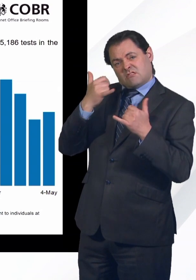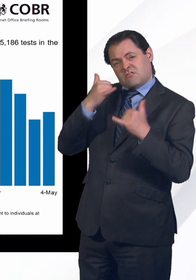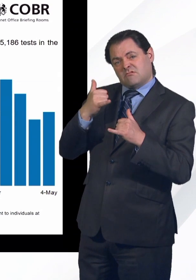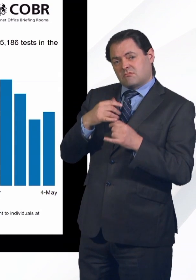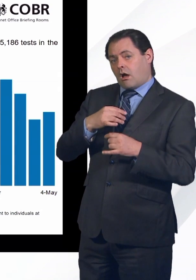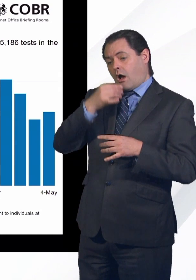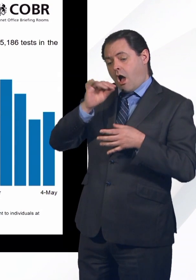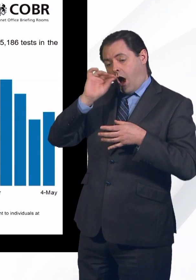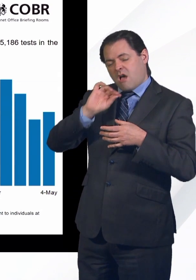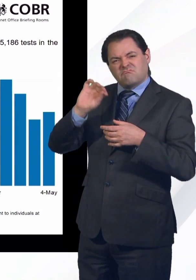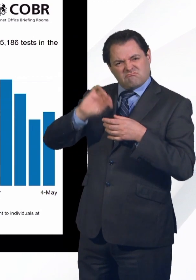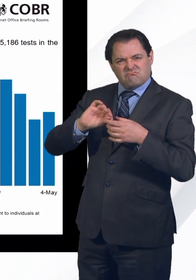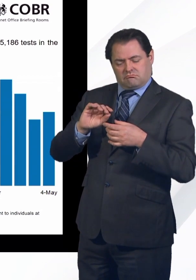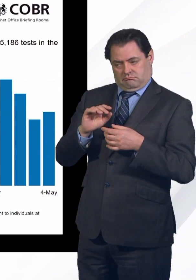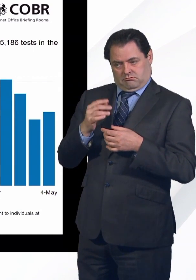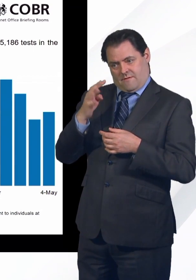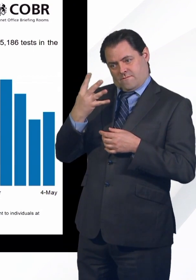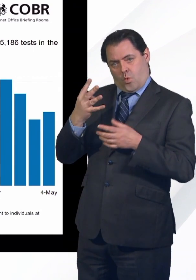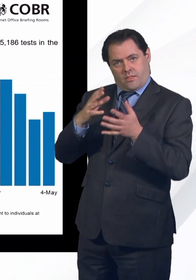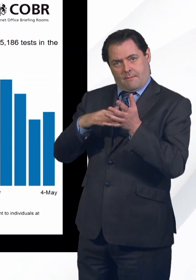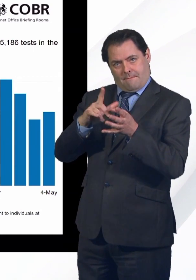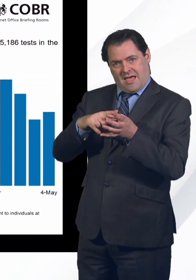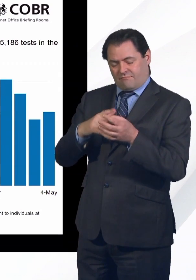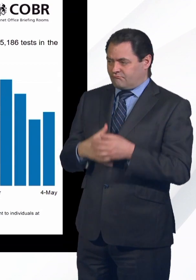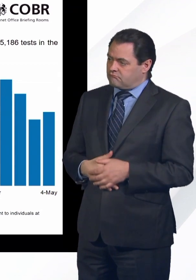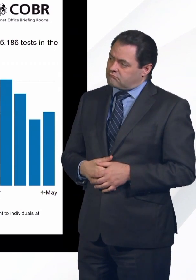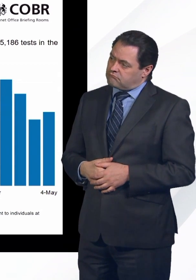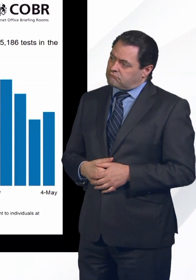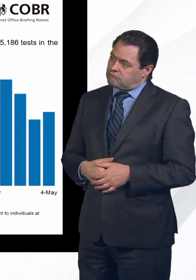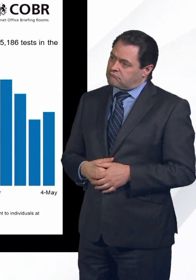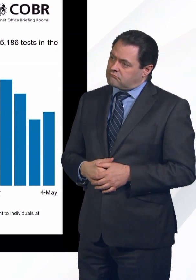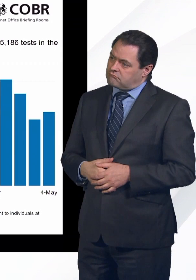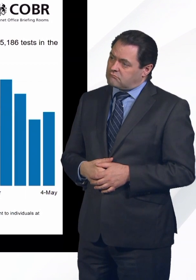completed on the 4th of May. Our capacity is